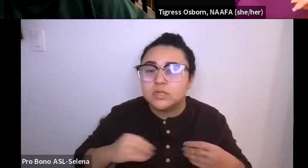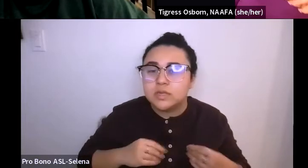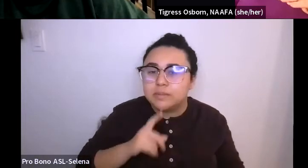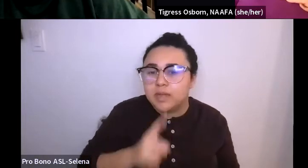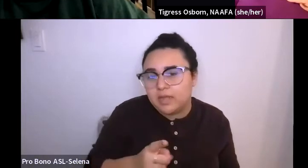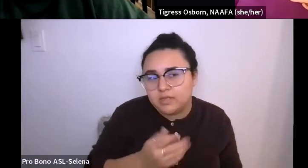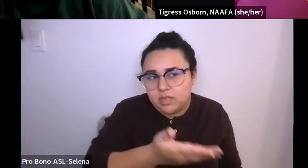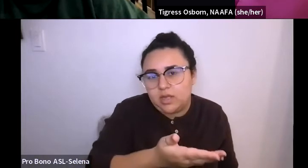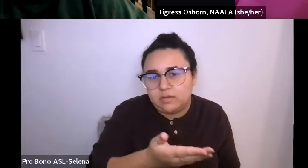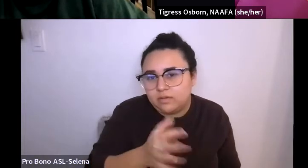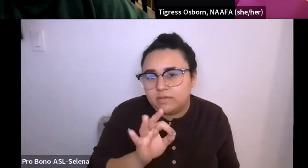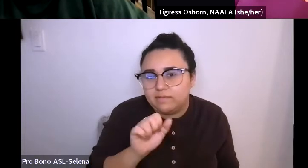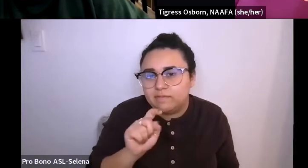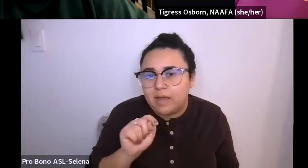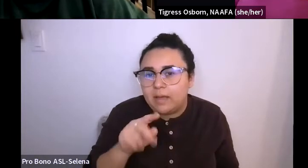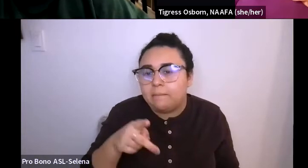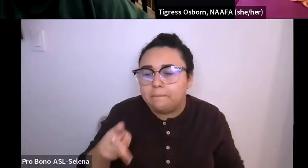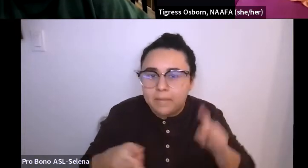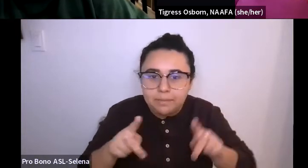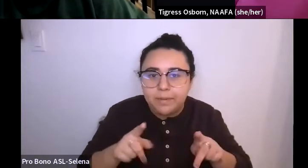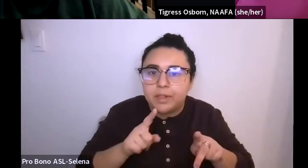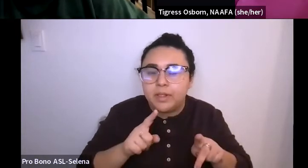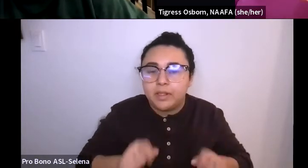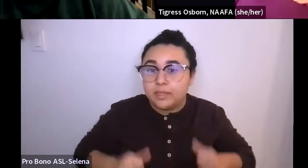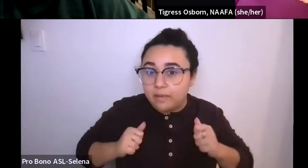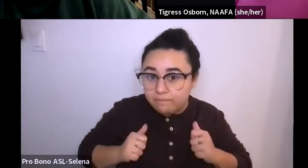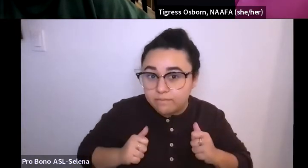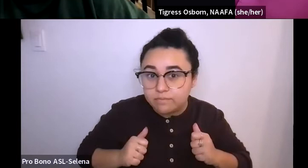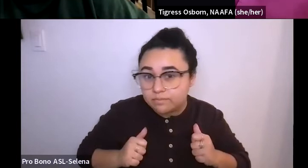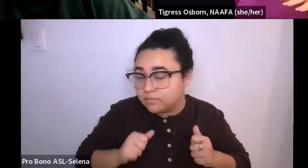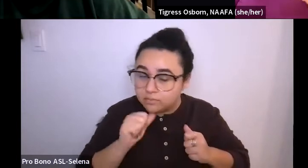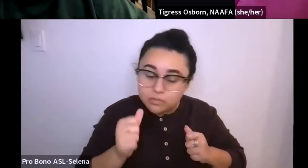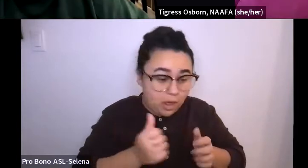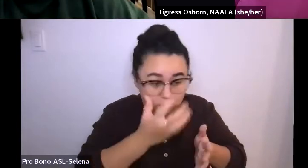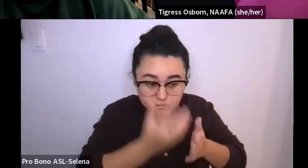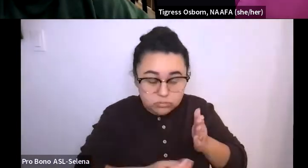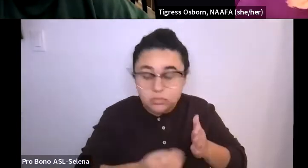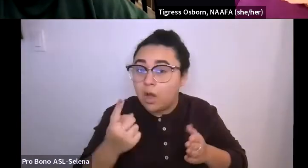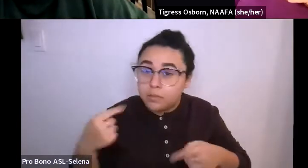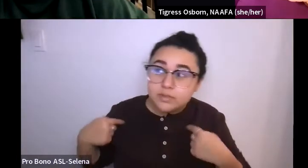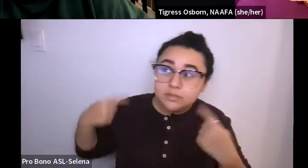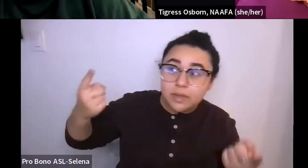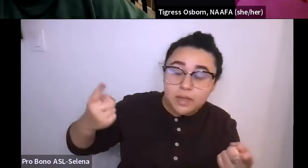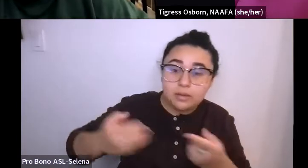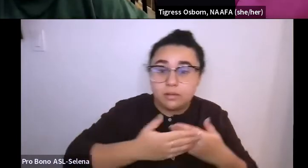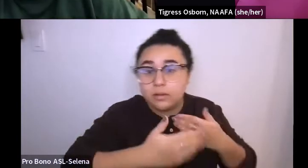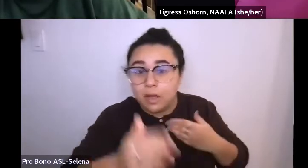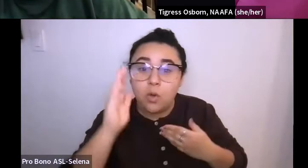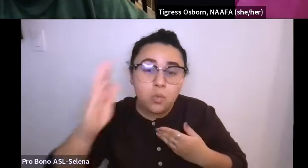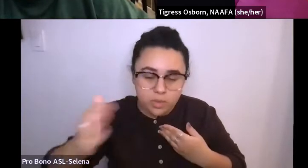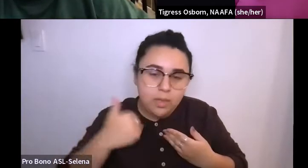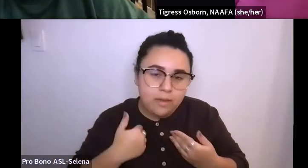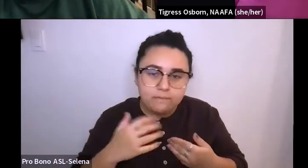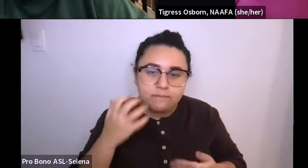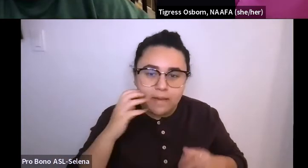is. Fat people are. We're not knowing any. There always were, there always will be. And you just have to accept